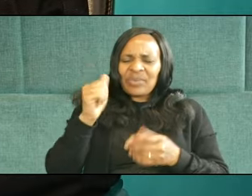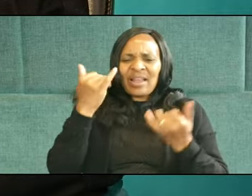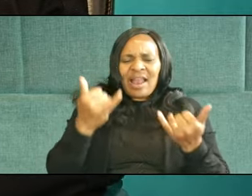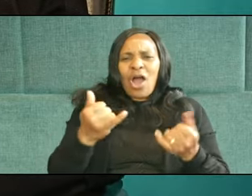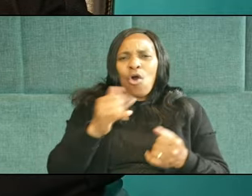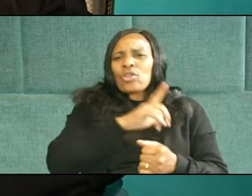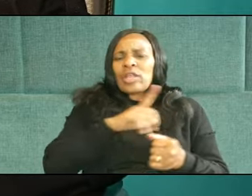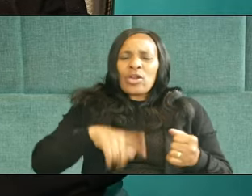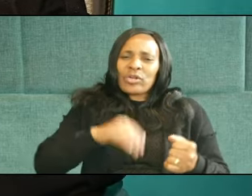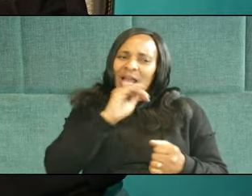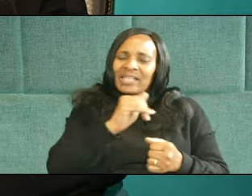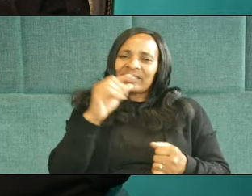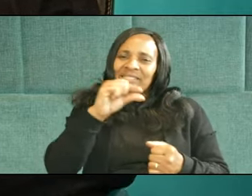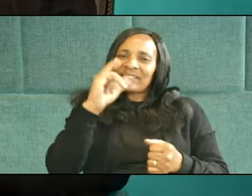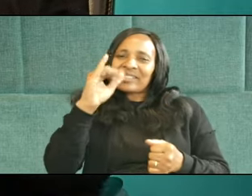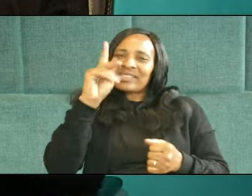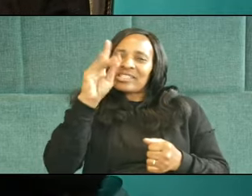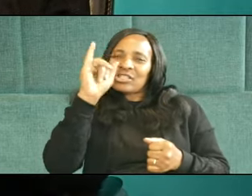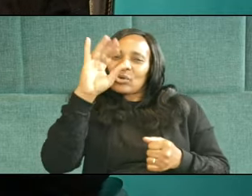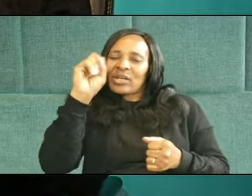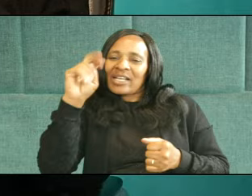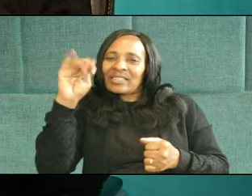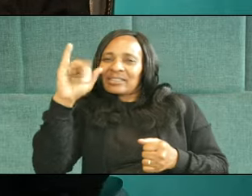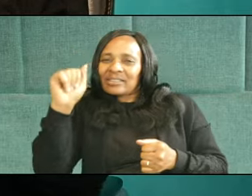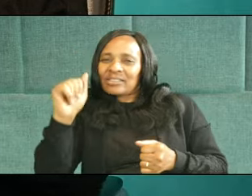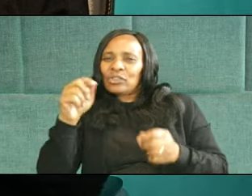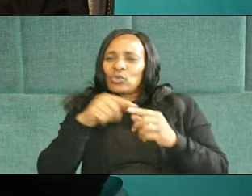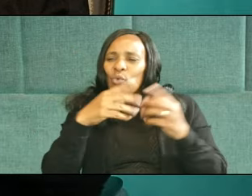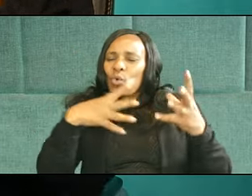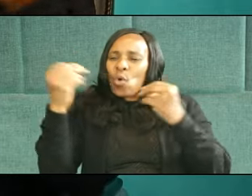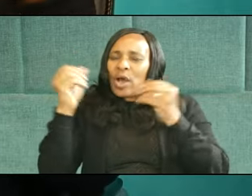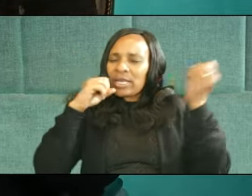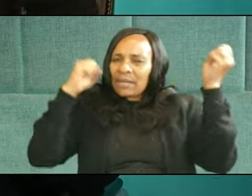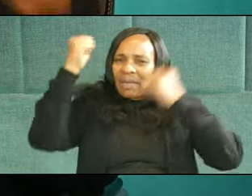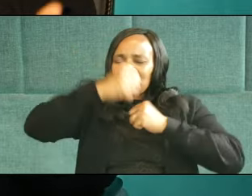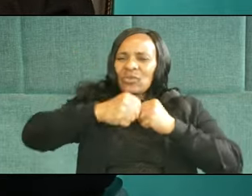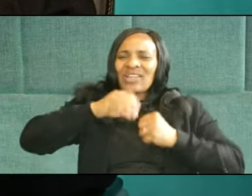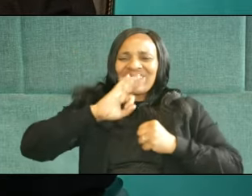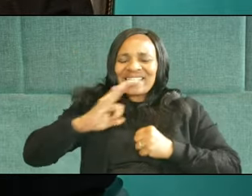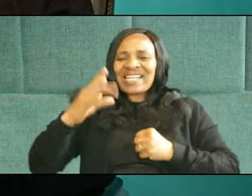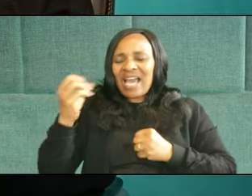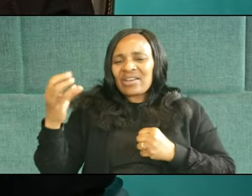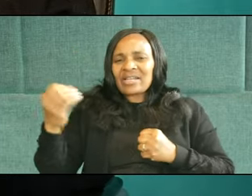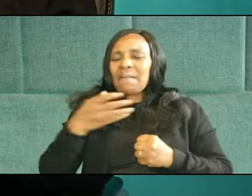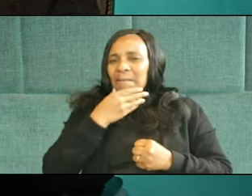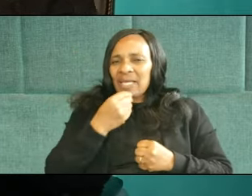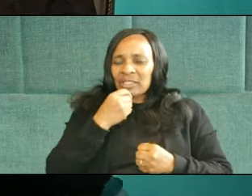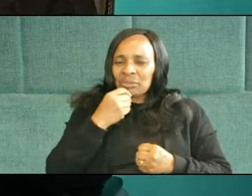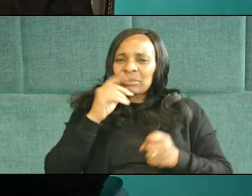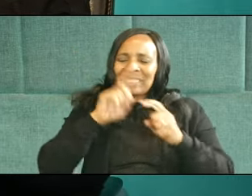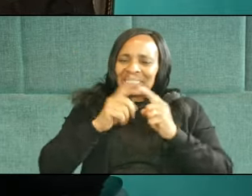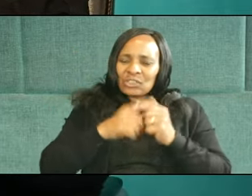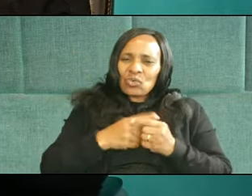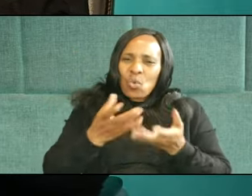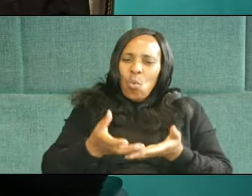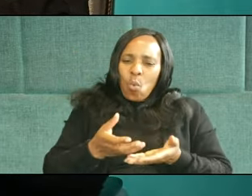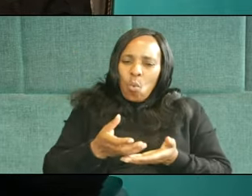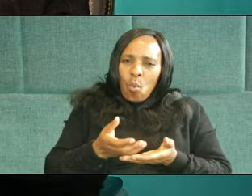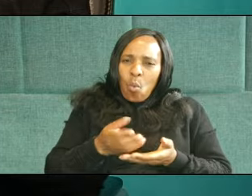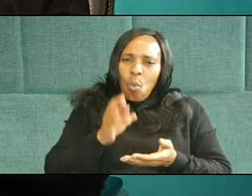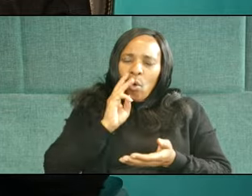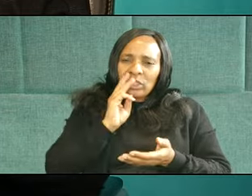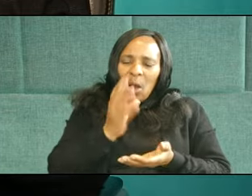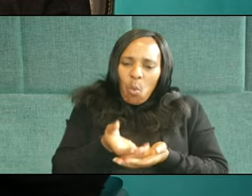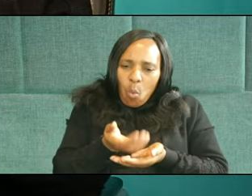take his 300 men, his army, so that he could thin down to 300 men, and ask them to drink water from a river. This was the very same